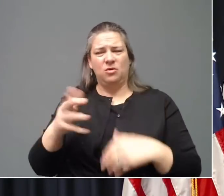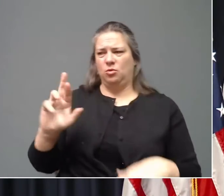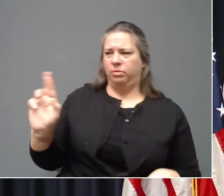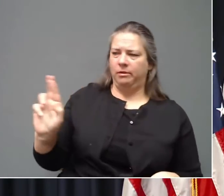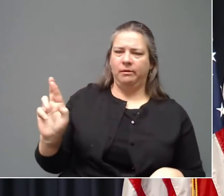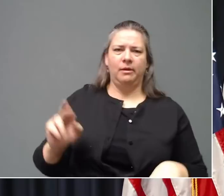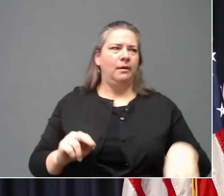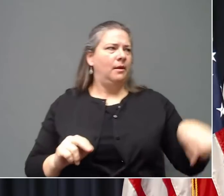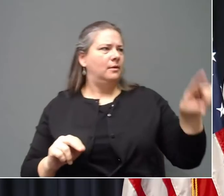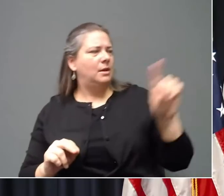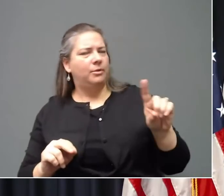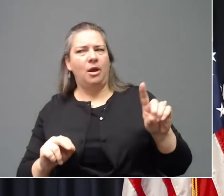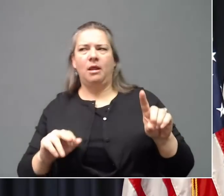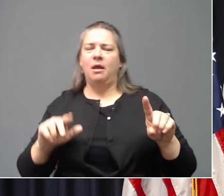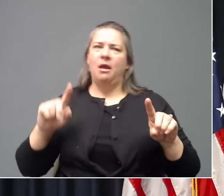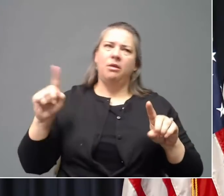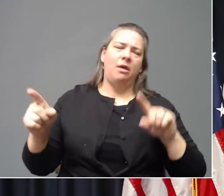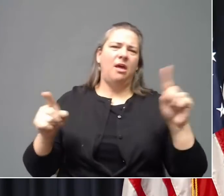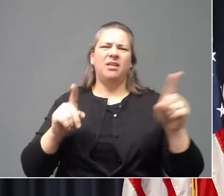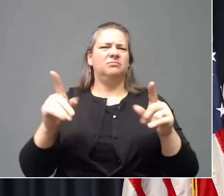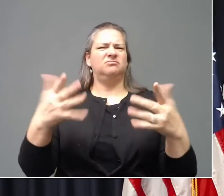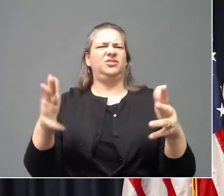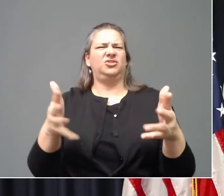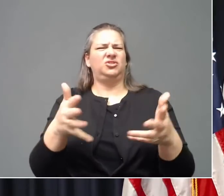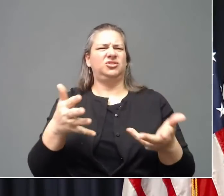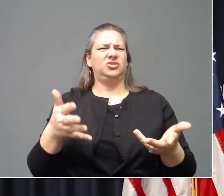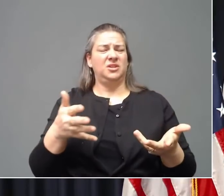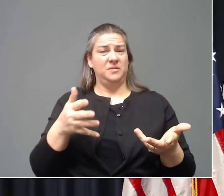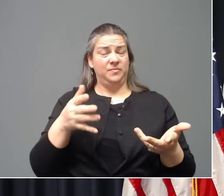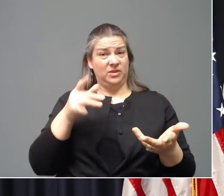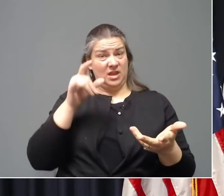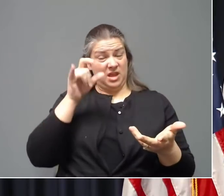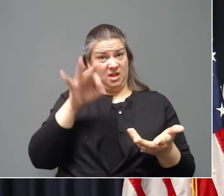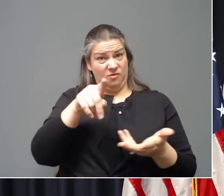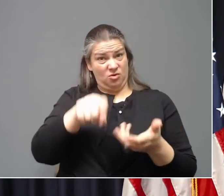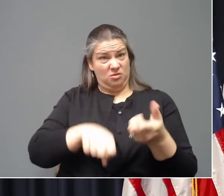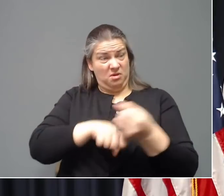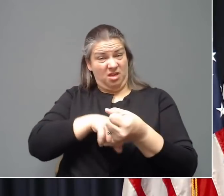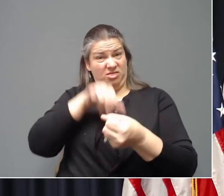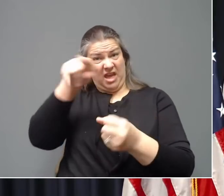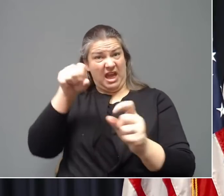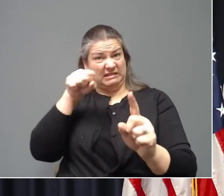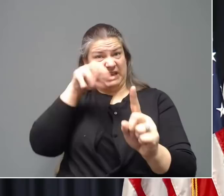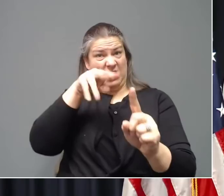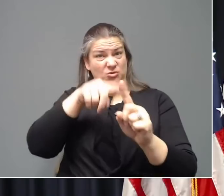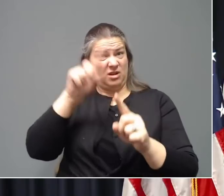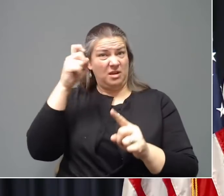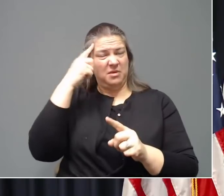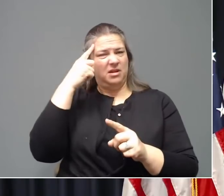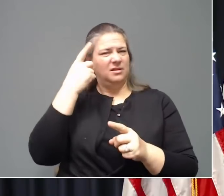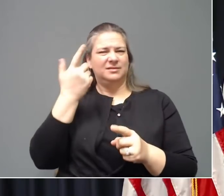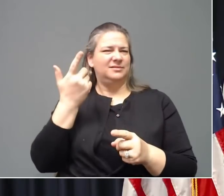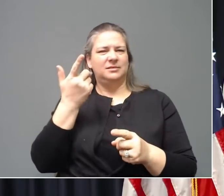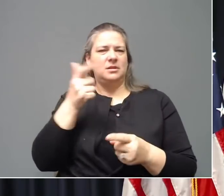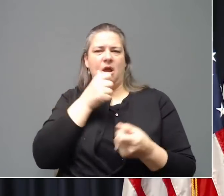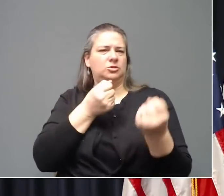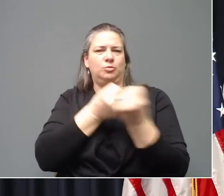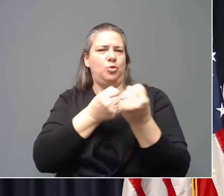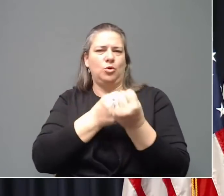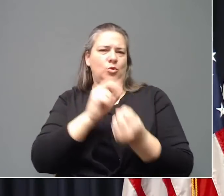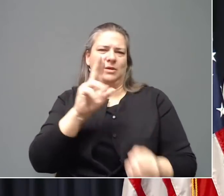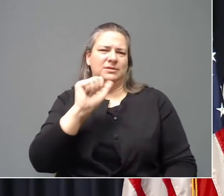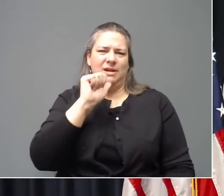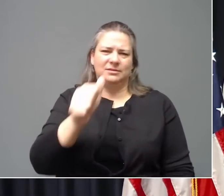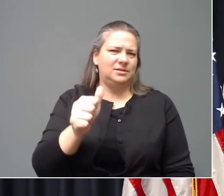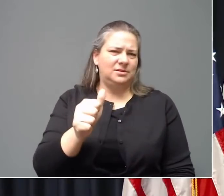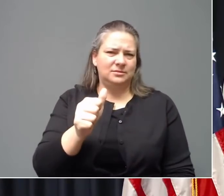And don't think you're for this country if you've just attacked our U.S. Capitol. So today's briefing is